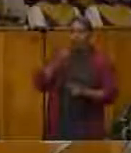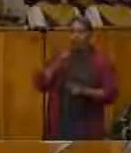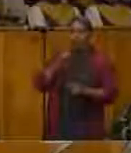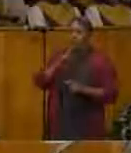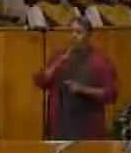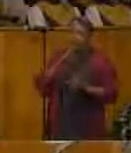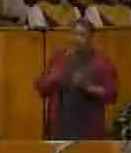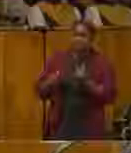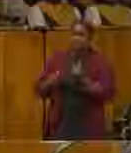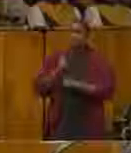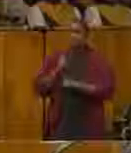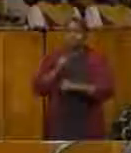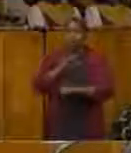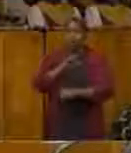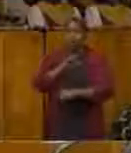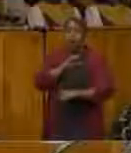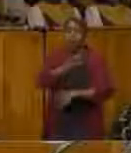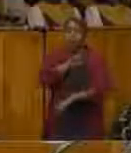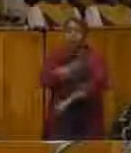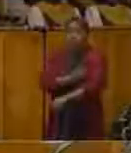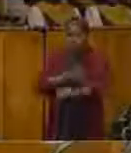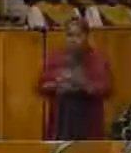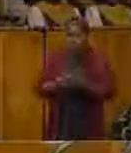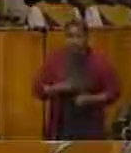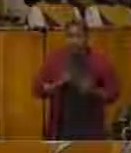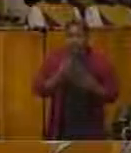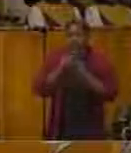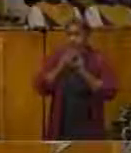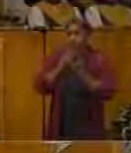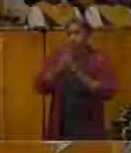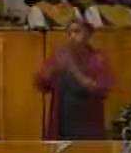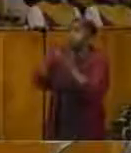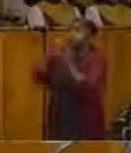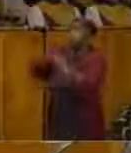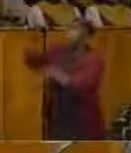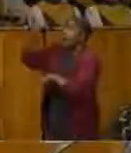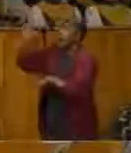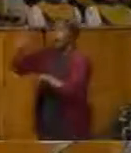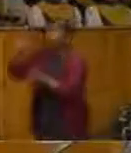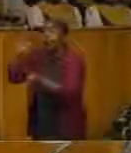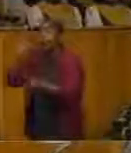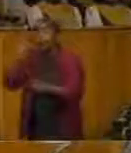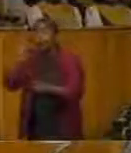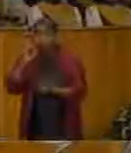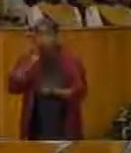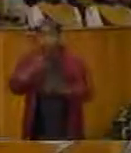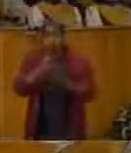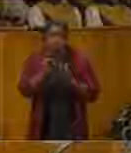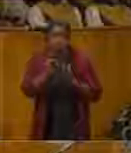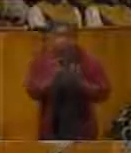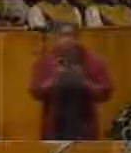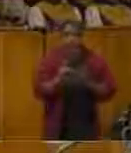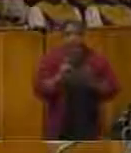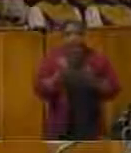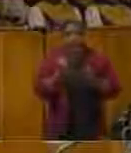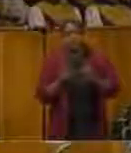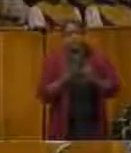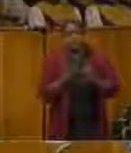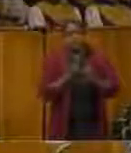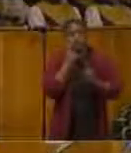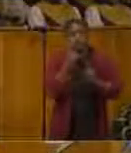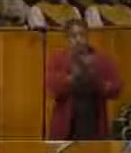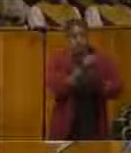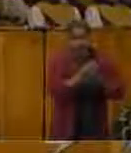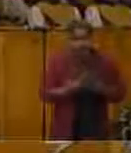ultimate authority in your life. Either you will serve God or you will serve your pursuit of